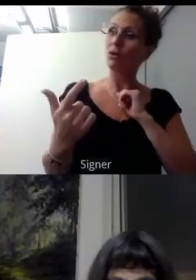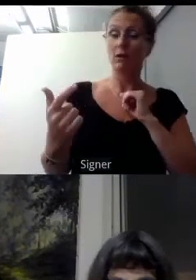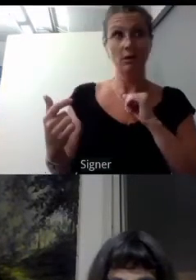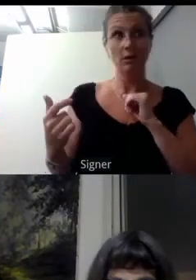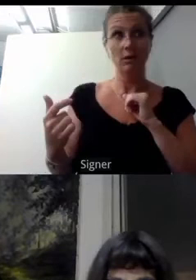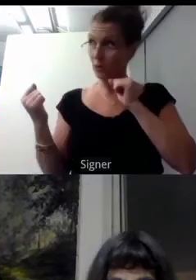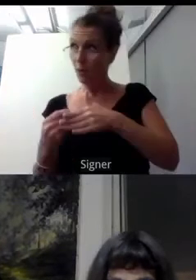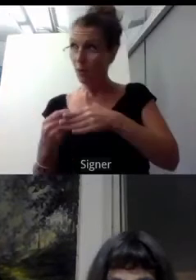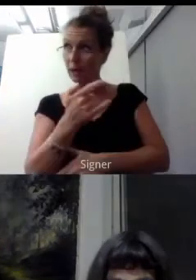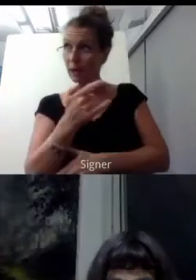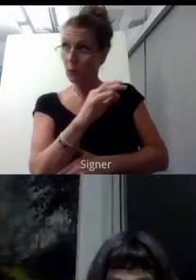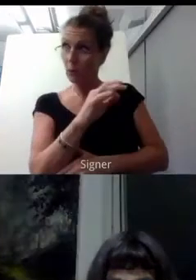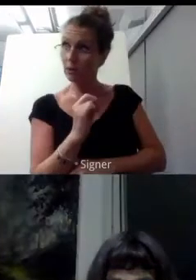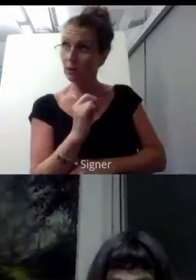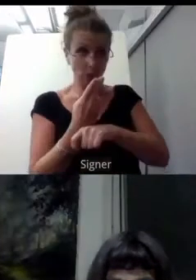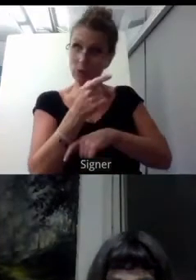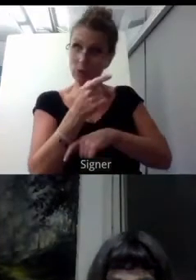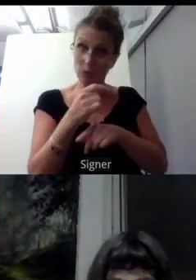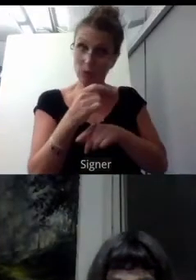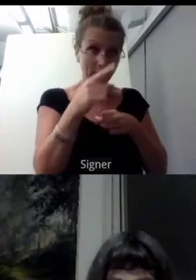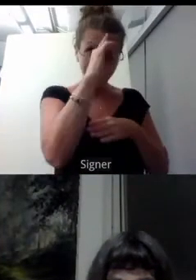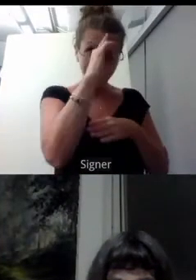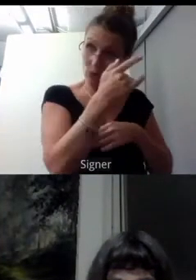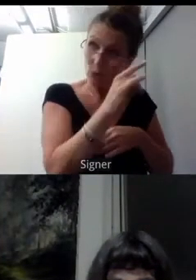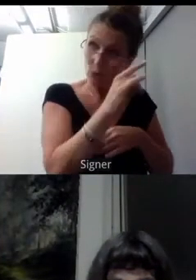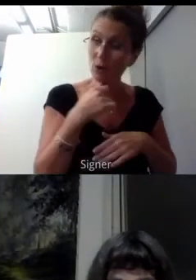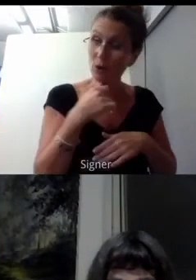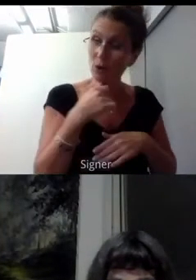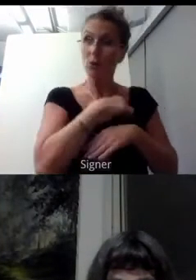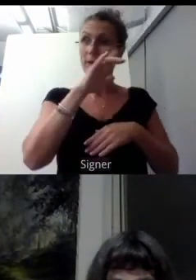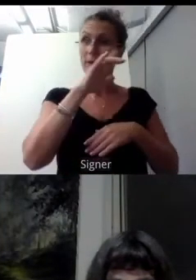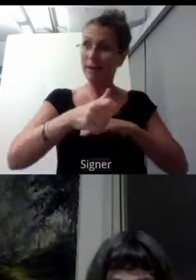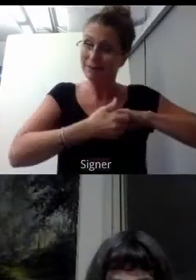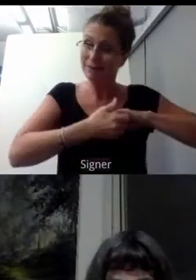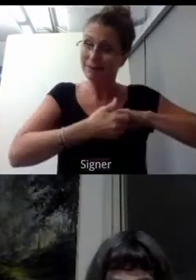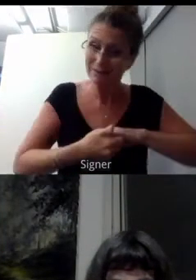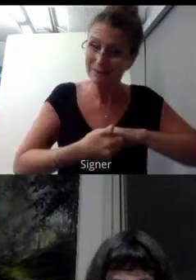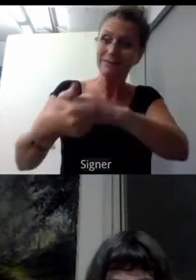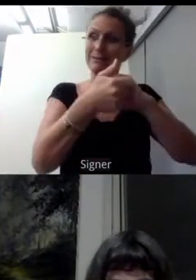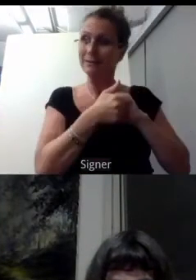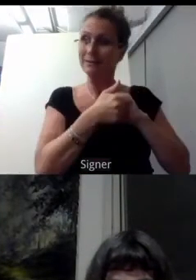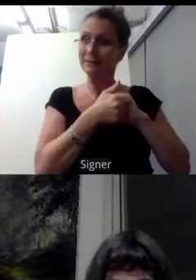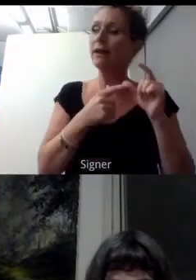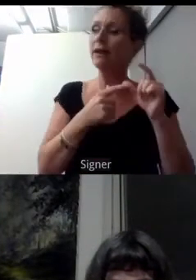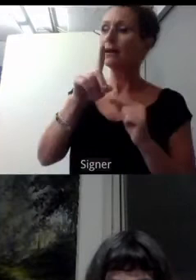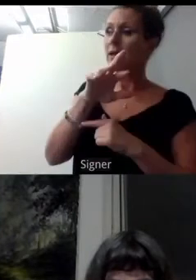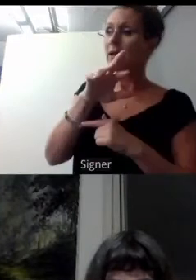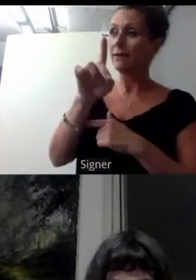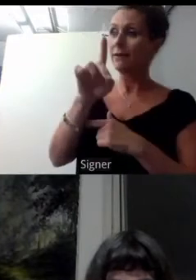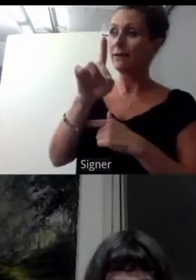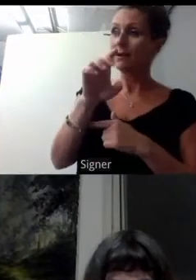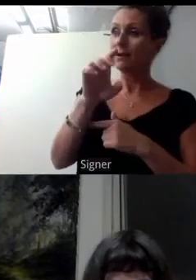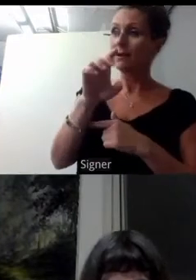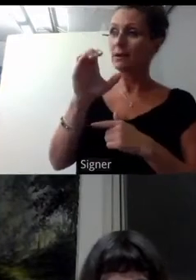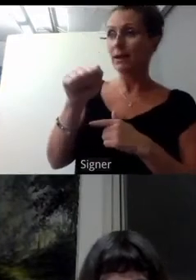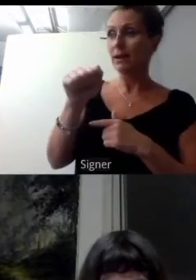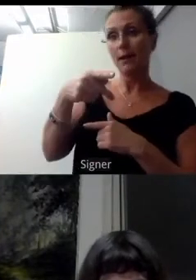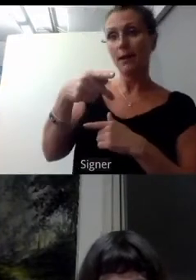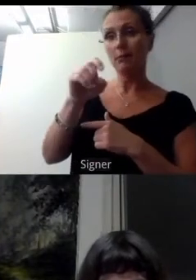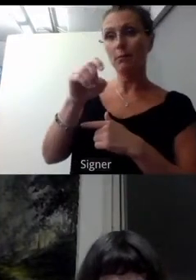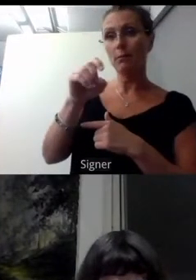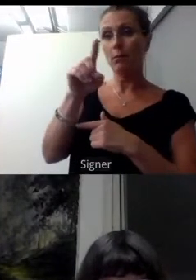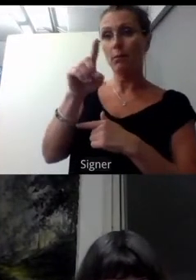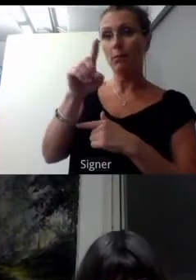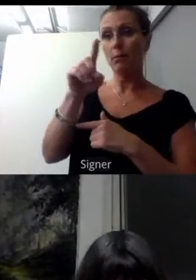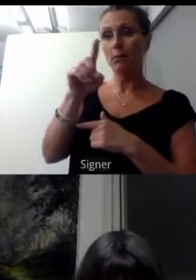to meet. And we heard from David Capozzi, the executive director of the Access Board, that one of its functions